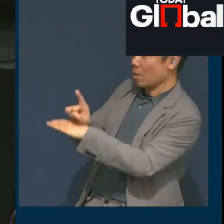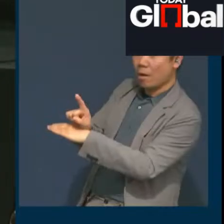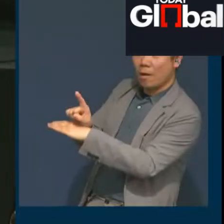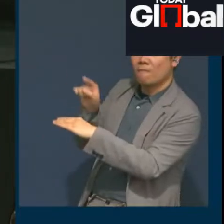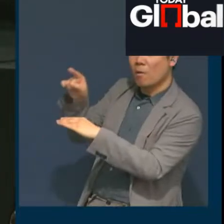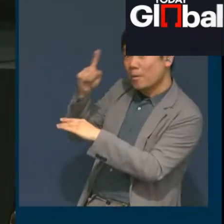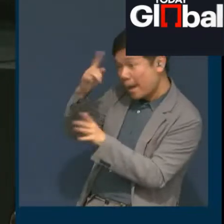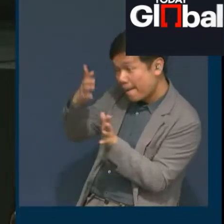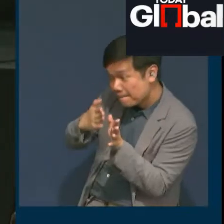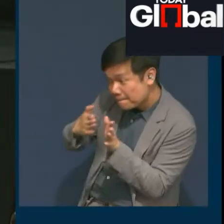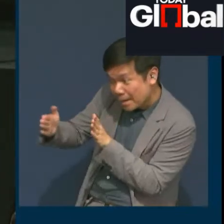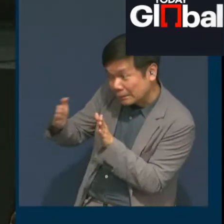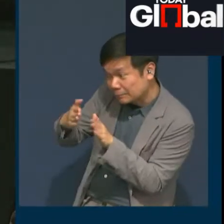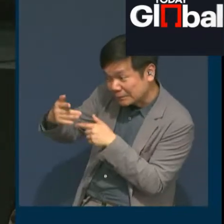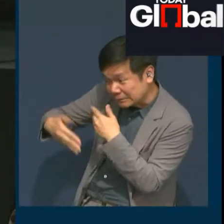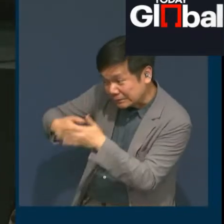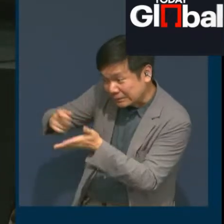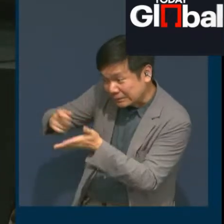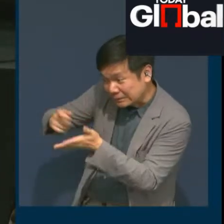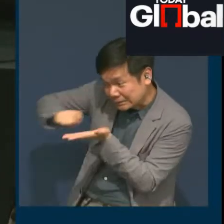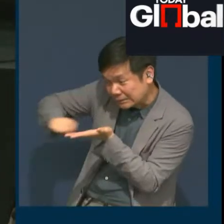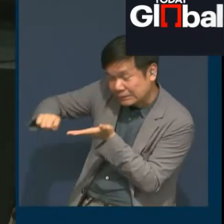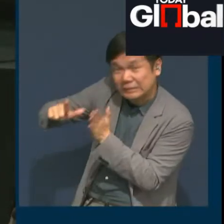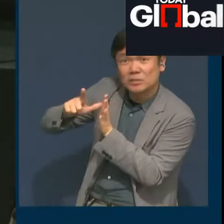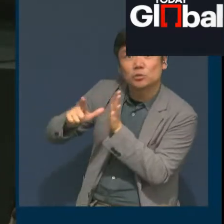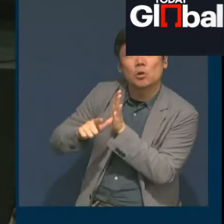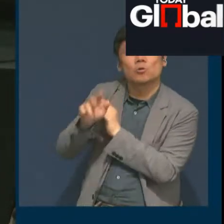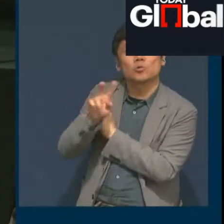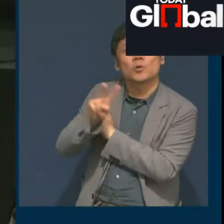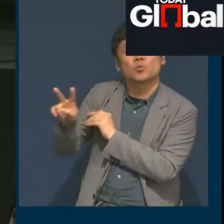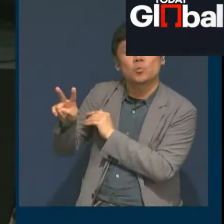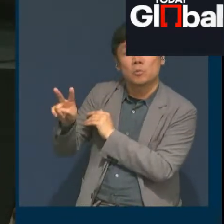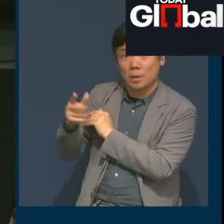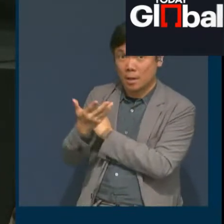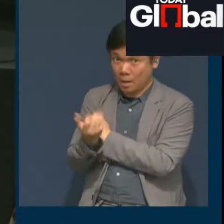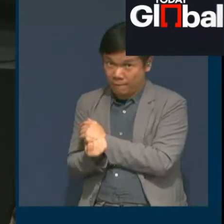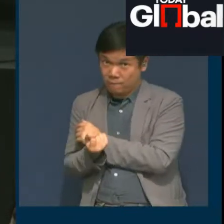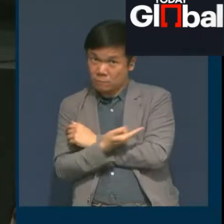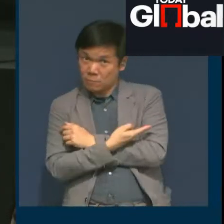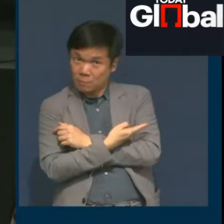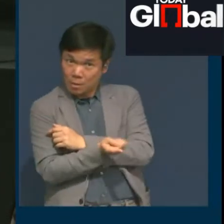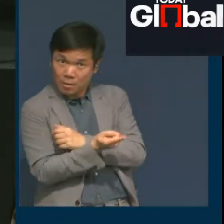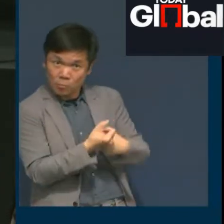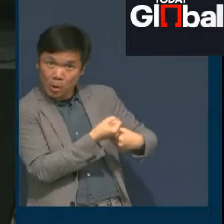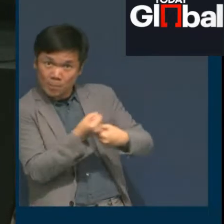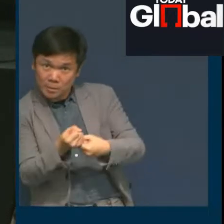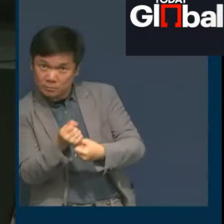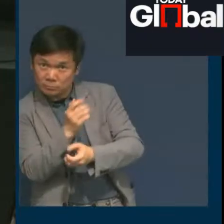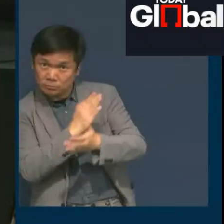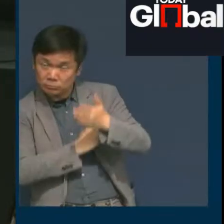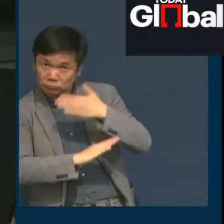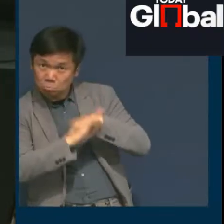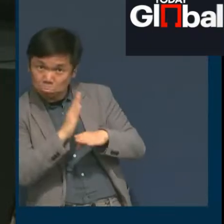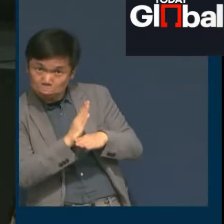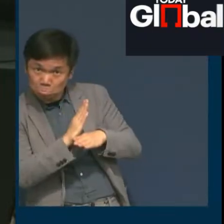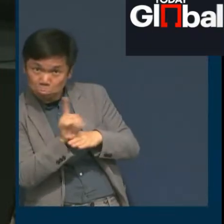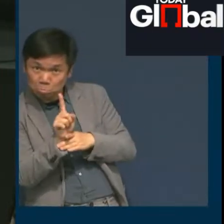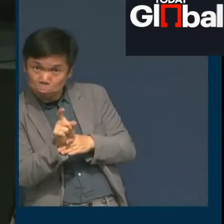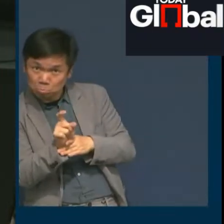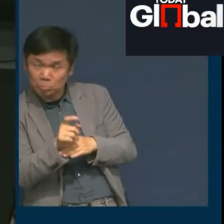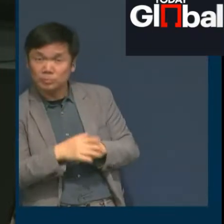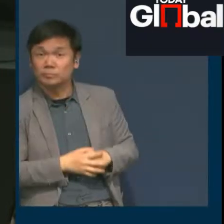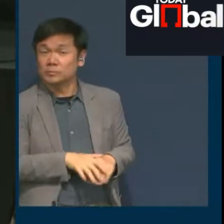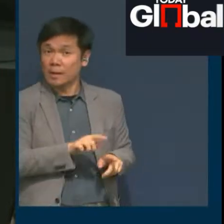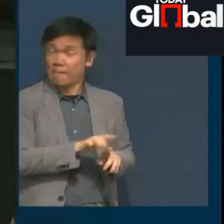and elaboration of law number 22. What is the number of persons with disabilities that